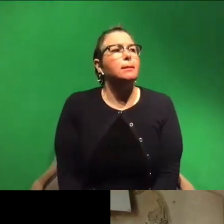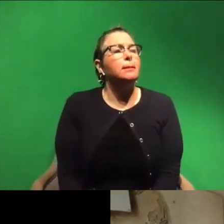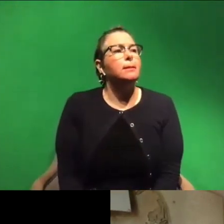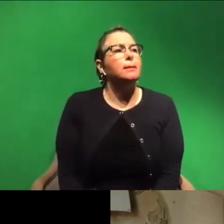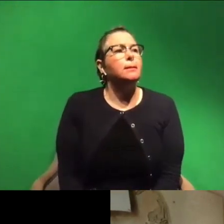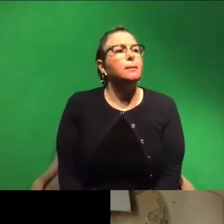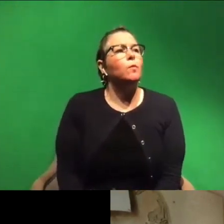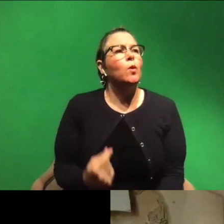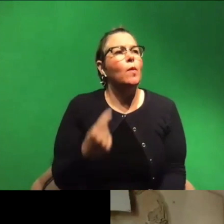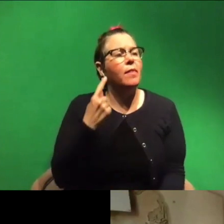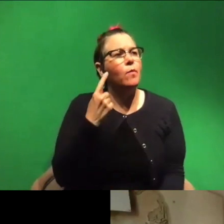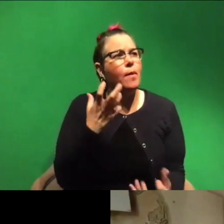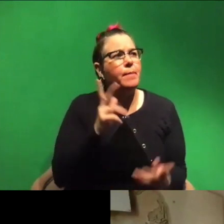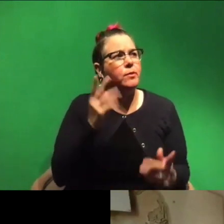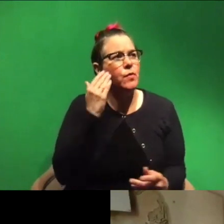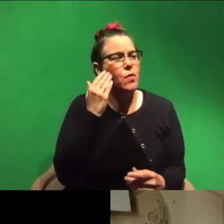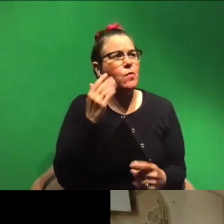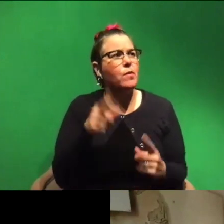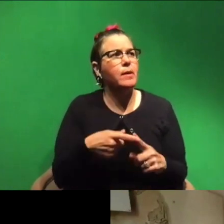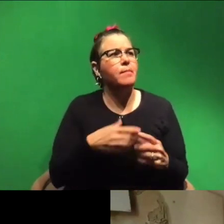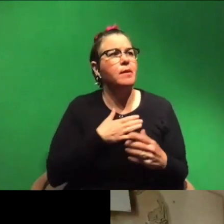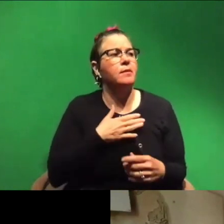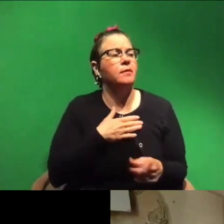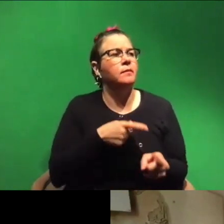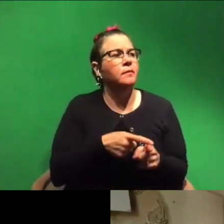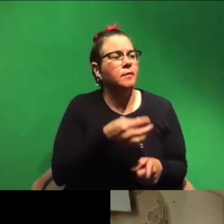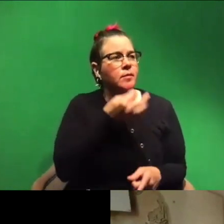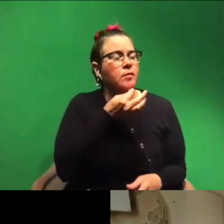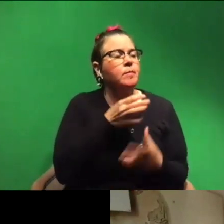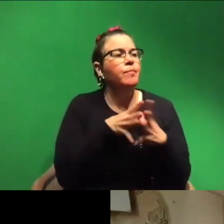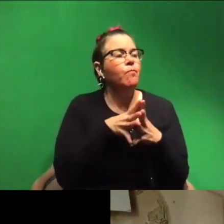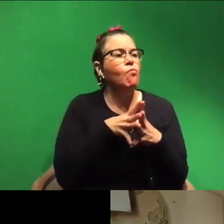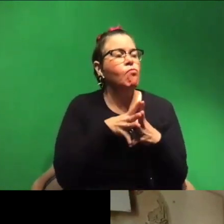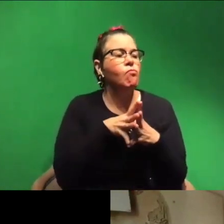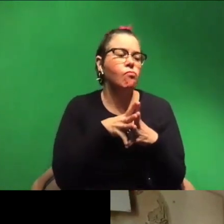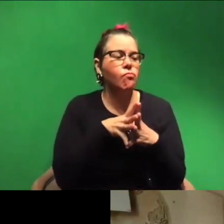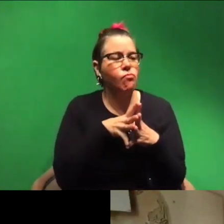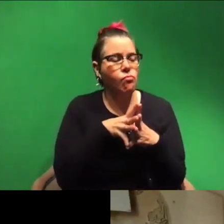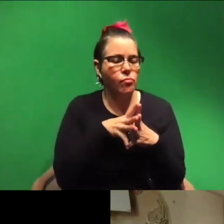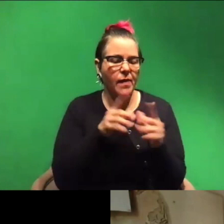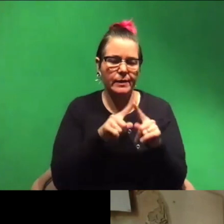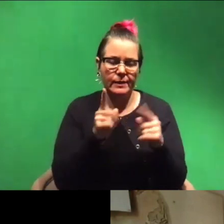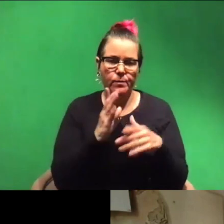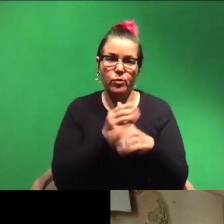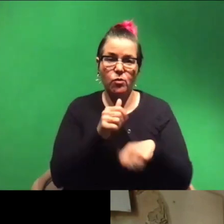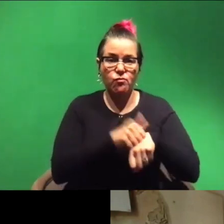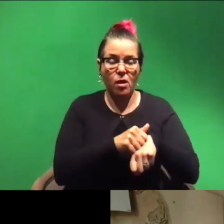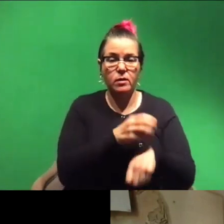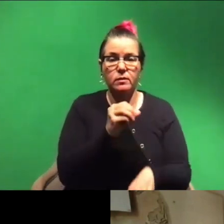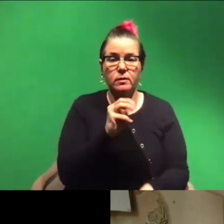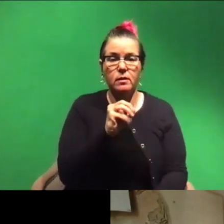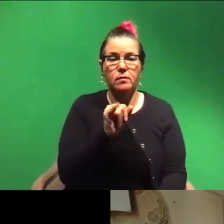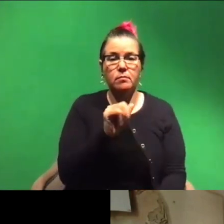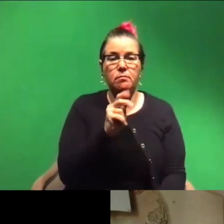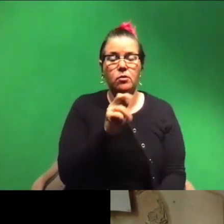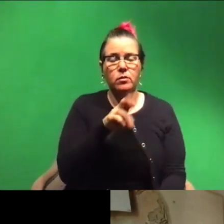I want people to know? I think the difference between rocks and minerals, I think that's a really